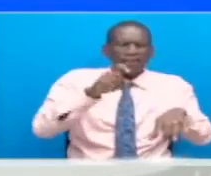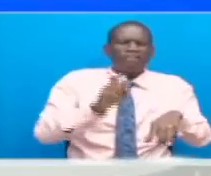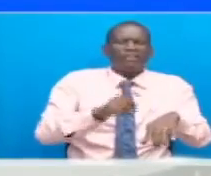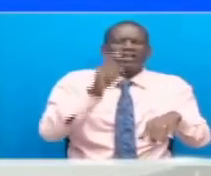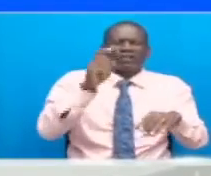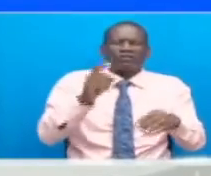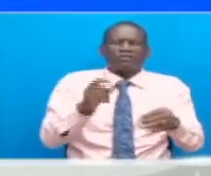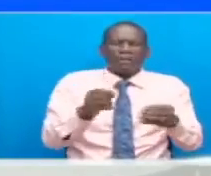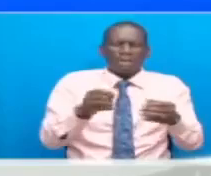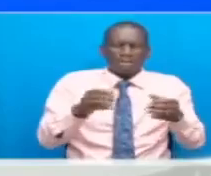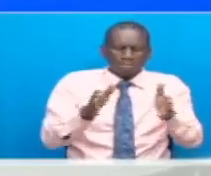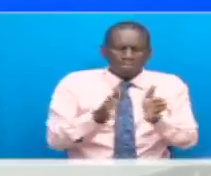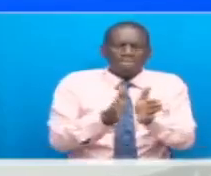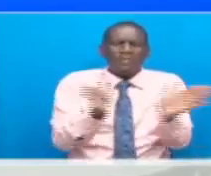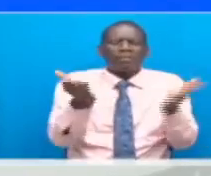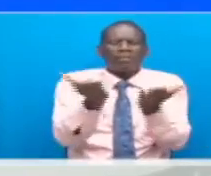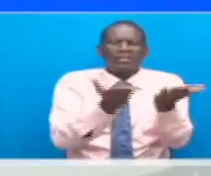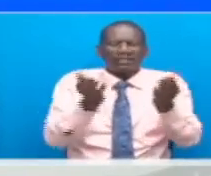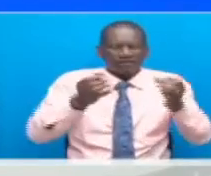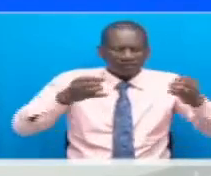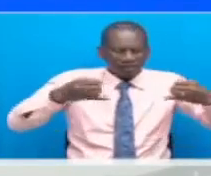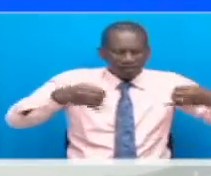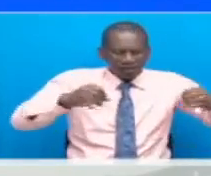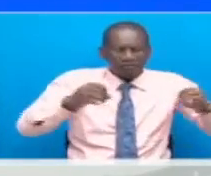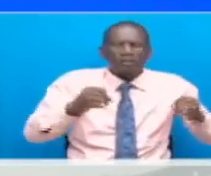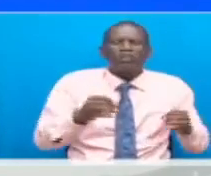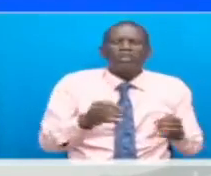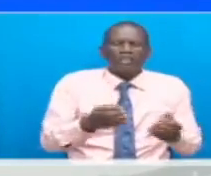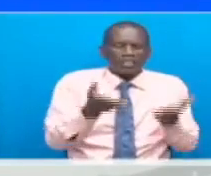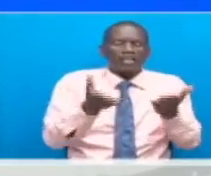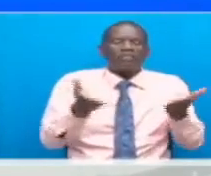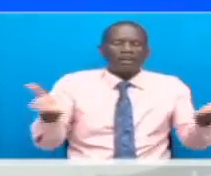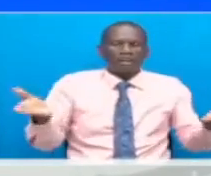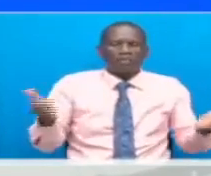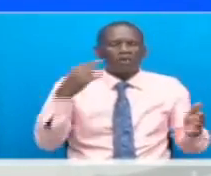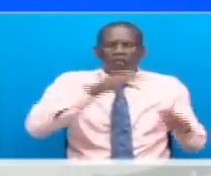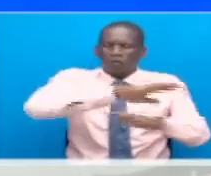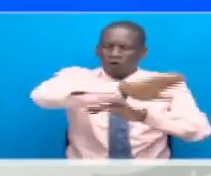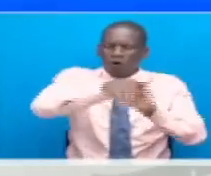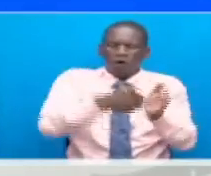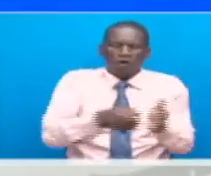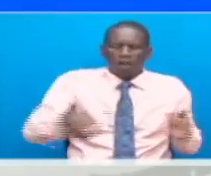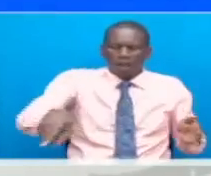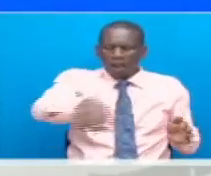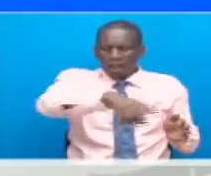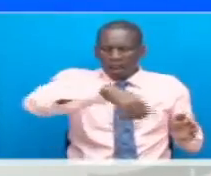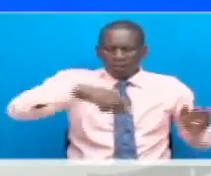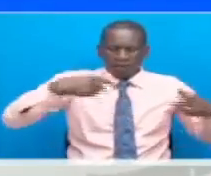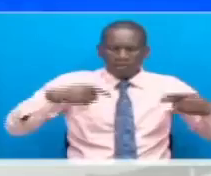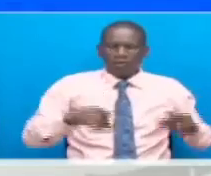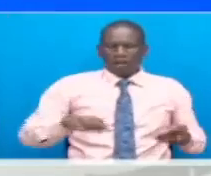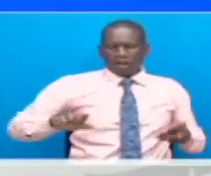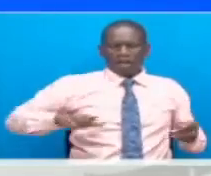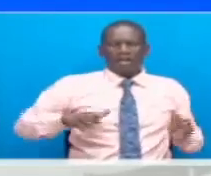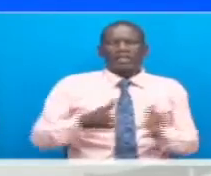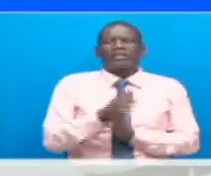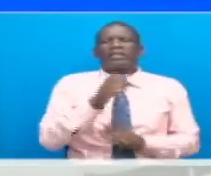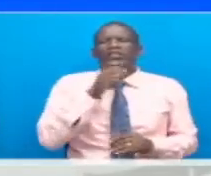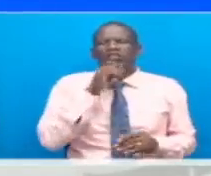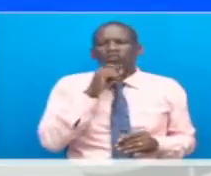public service delivery is available for our people. Ladies and